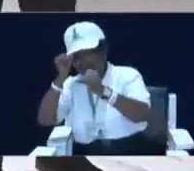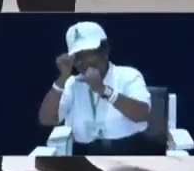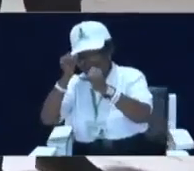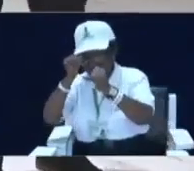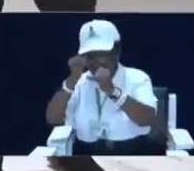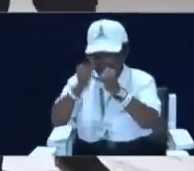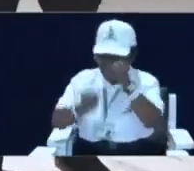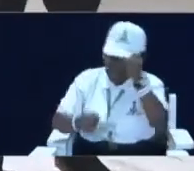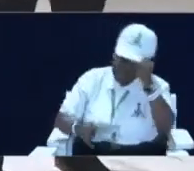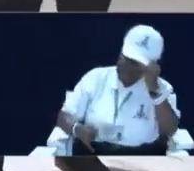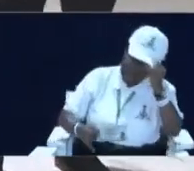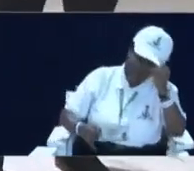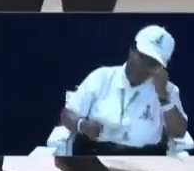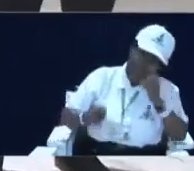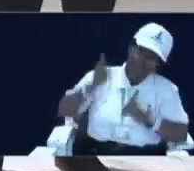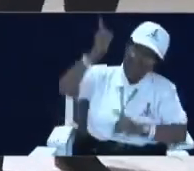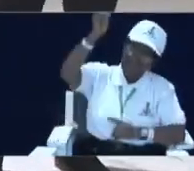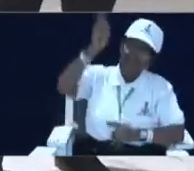Omega,